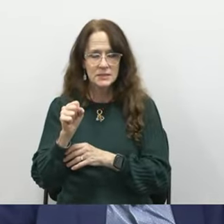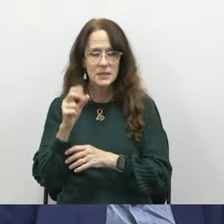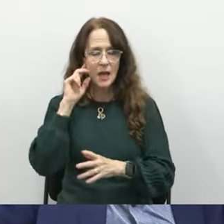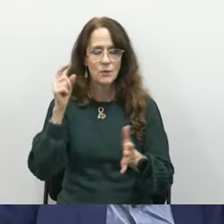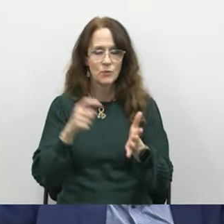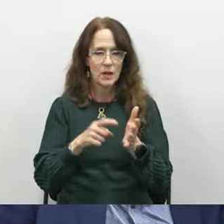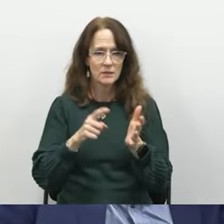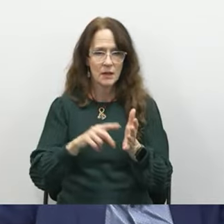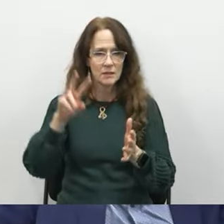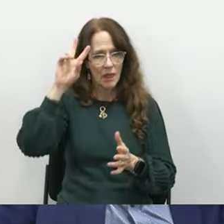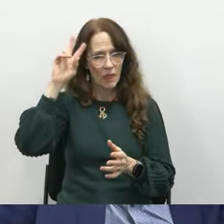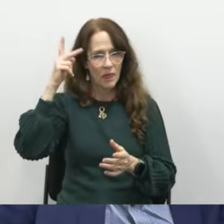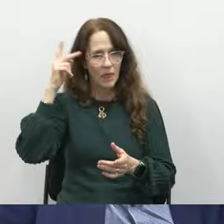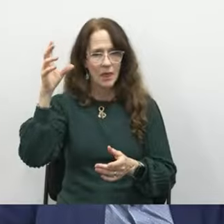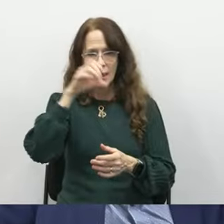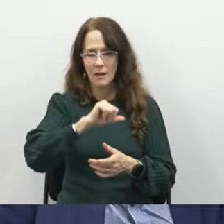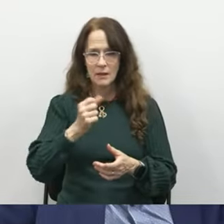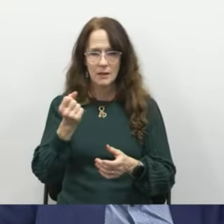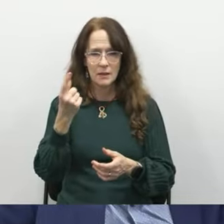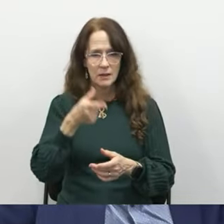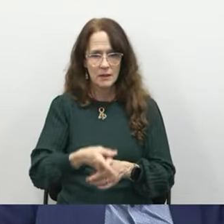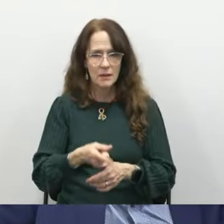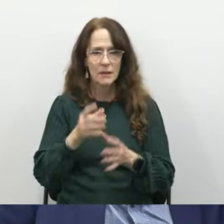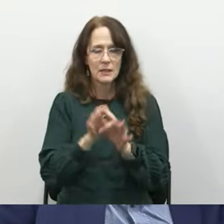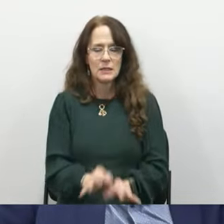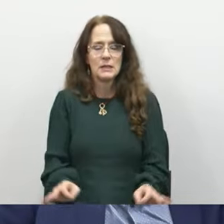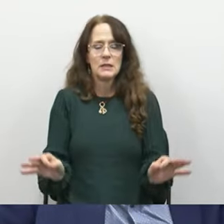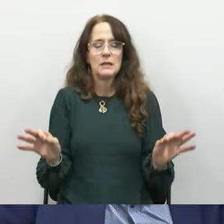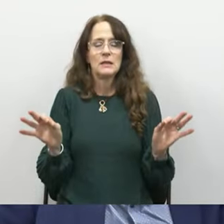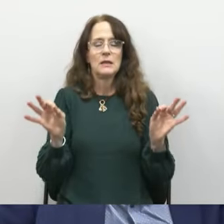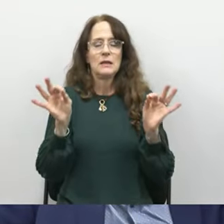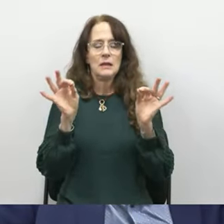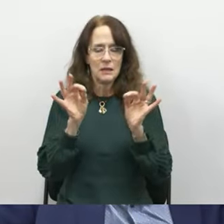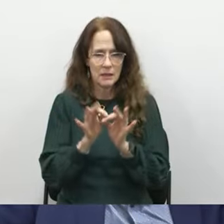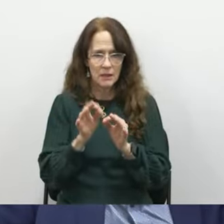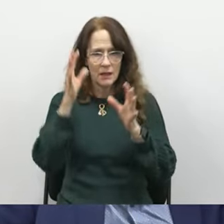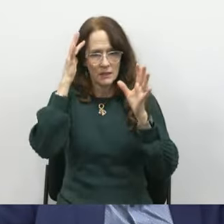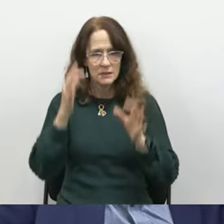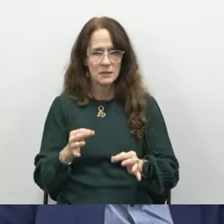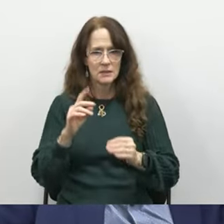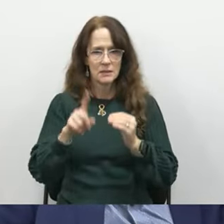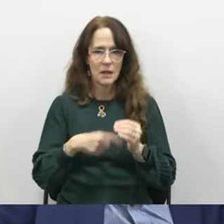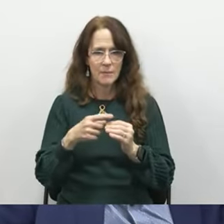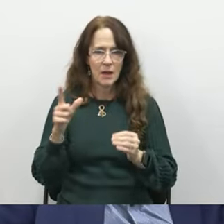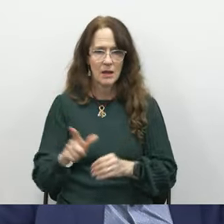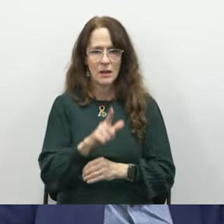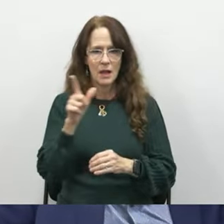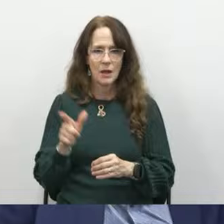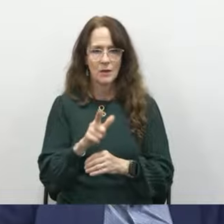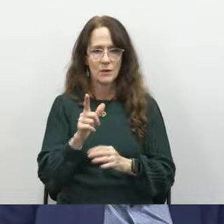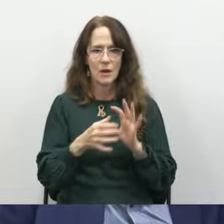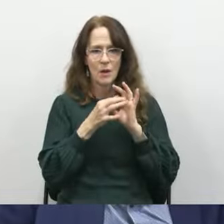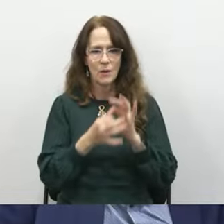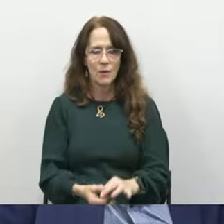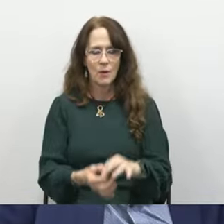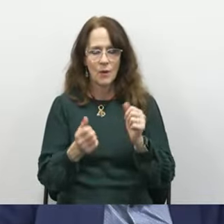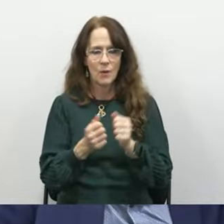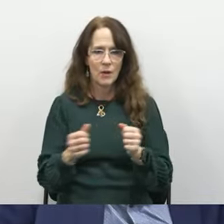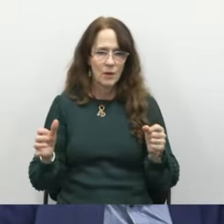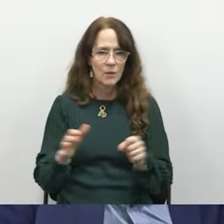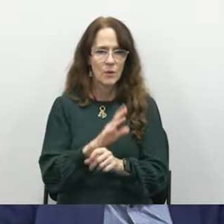recognize misinformation. That is why it is crucial and critical that decisions about libraries are grounded in complete